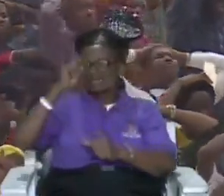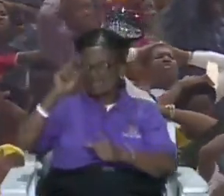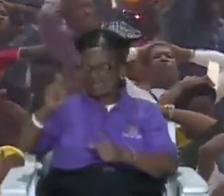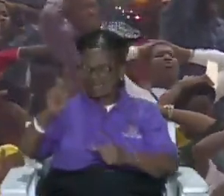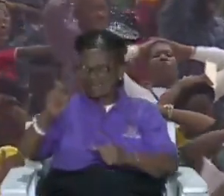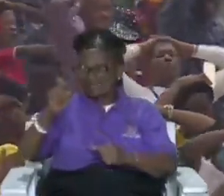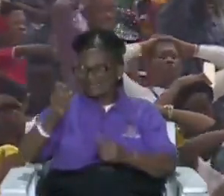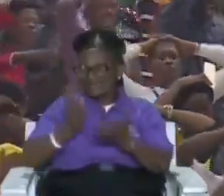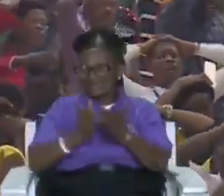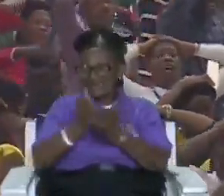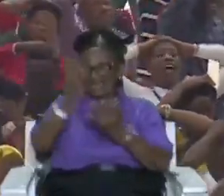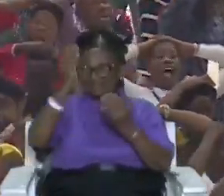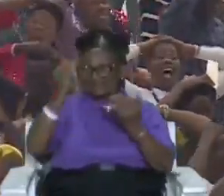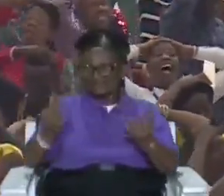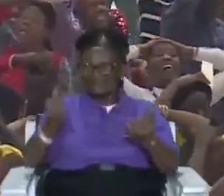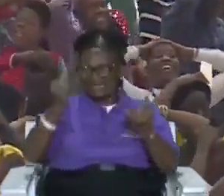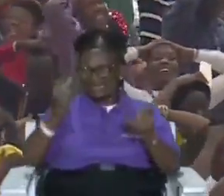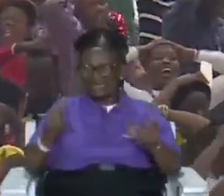Head,